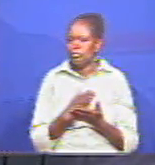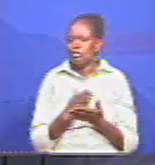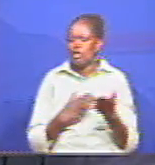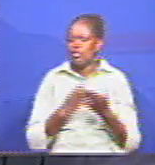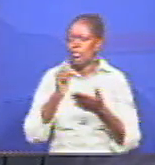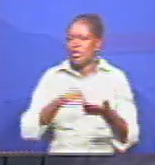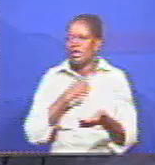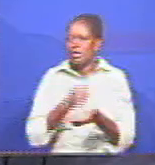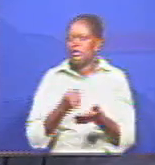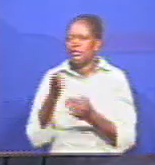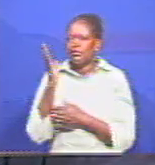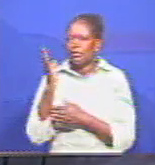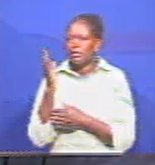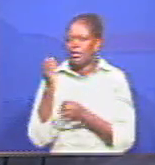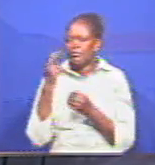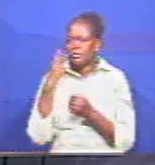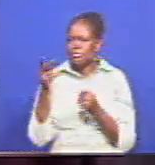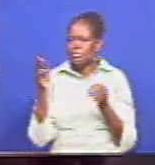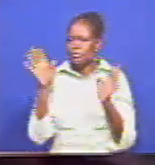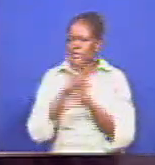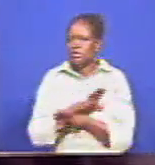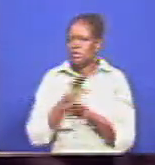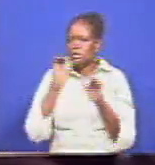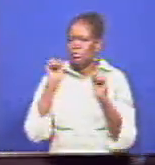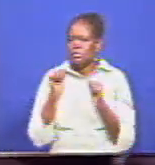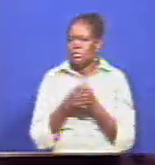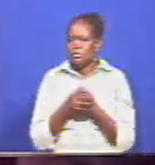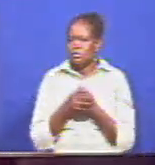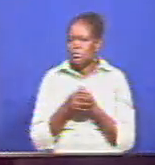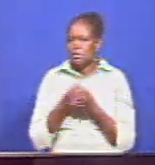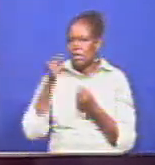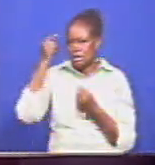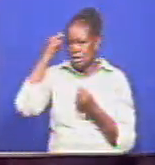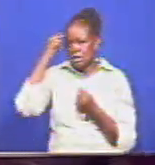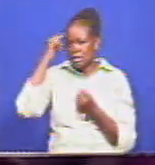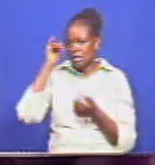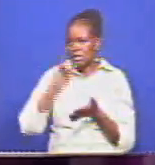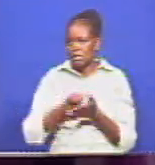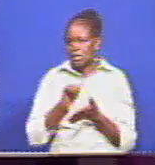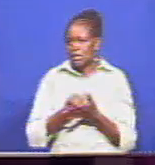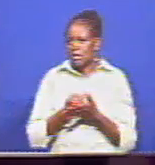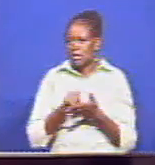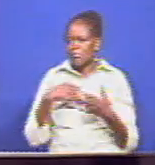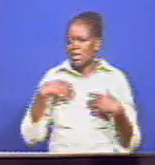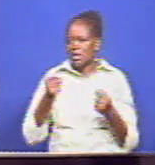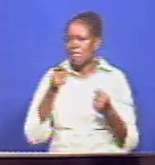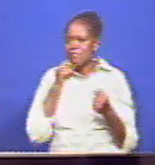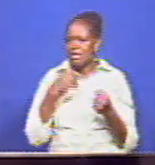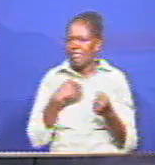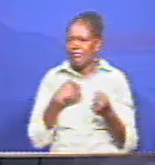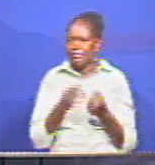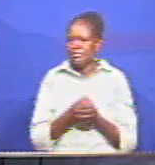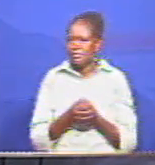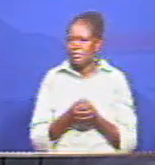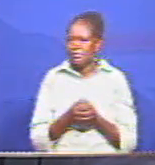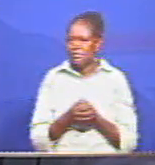mm-hmm. if you see me tonight, you might think that I am a very healthy man, mm-hmm. the way I look.